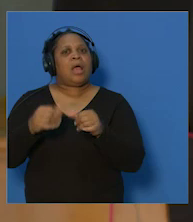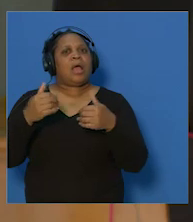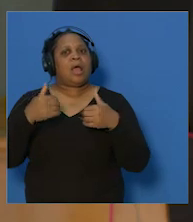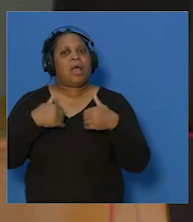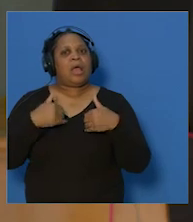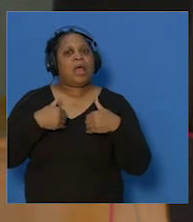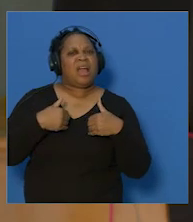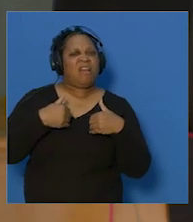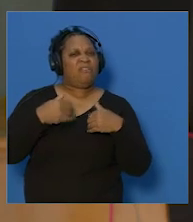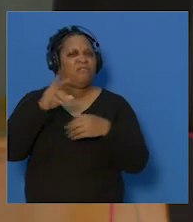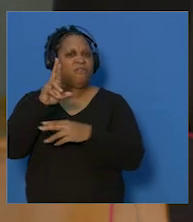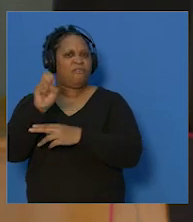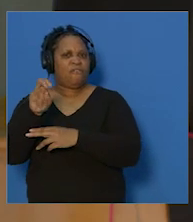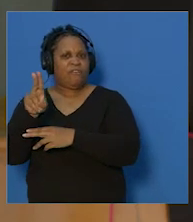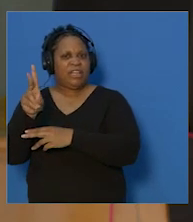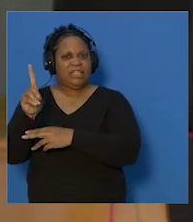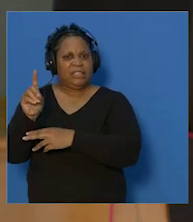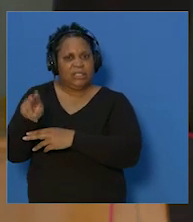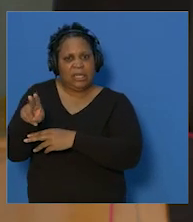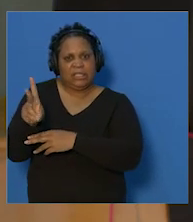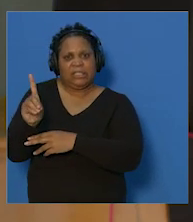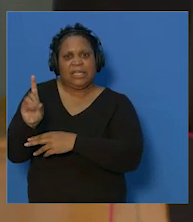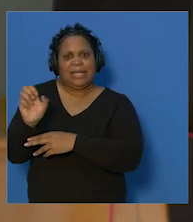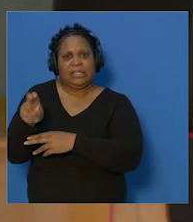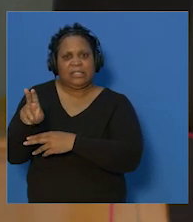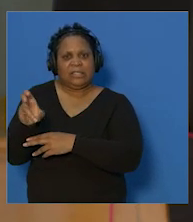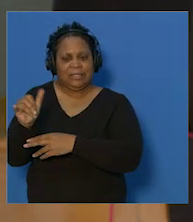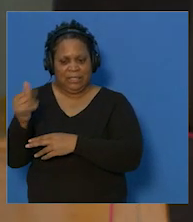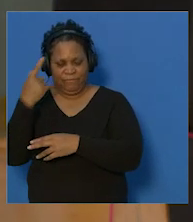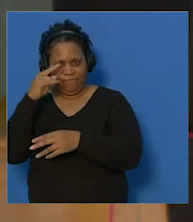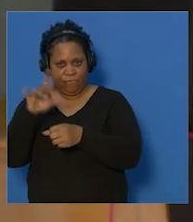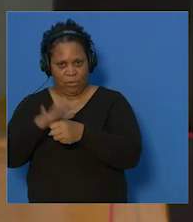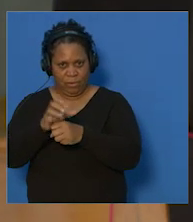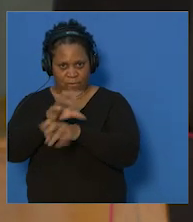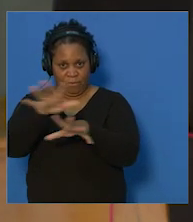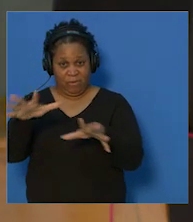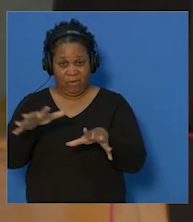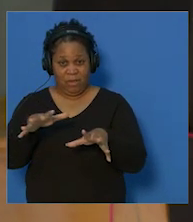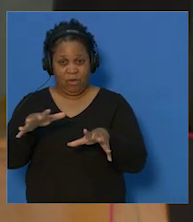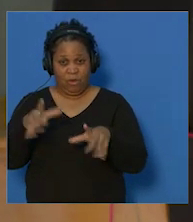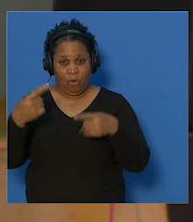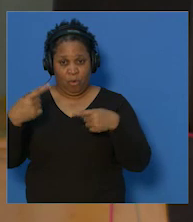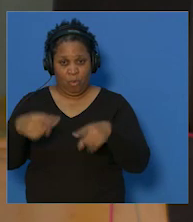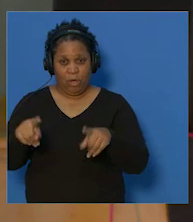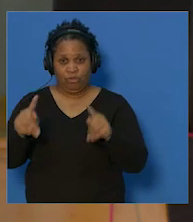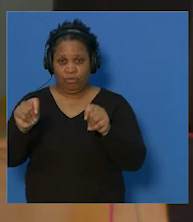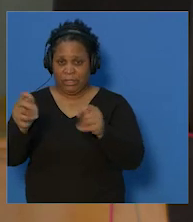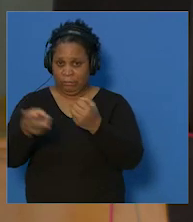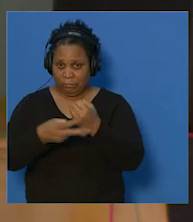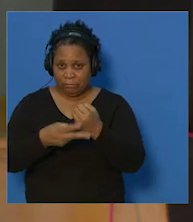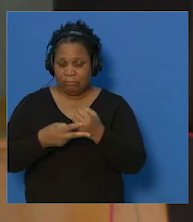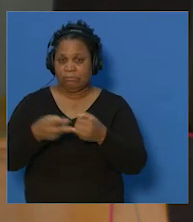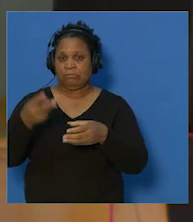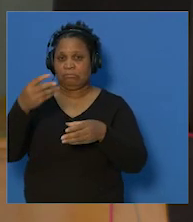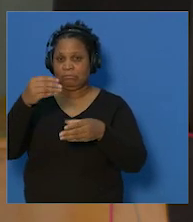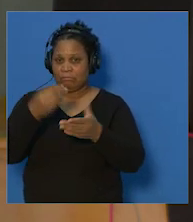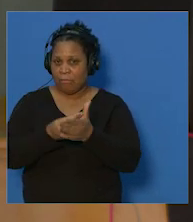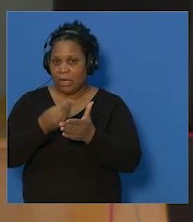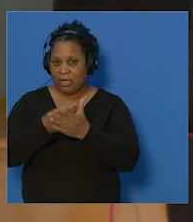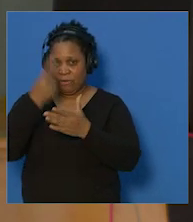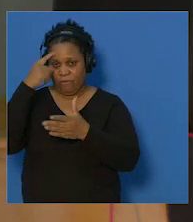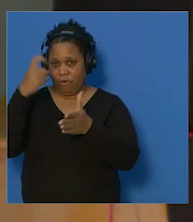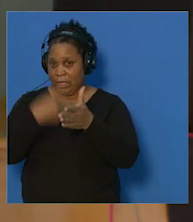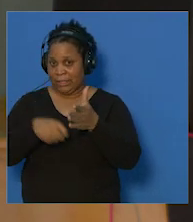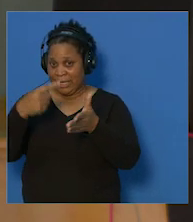for COVID-19 testing in Bermuda, while providing excellent value for money for the taxpayer, end quote. Based on